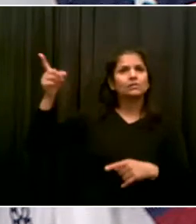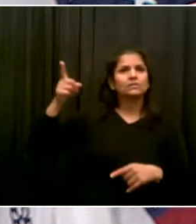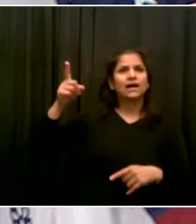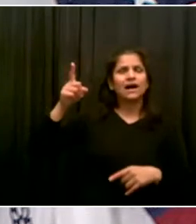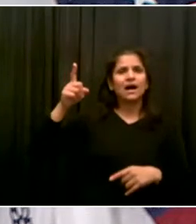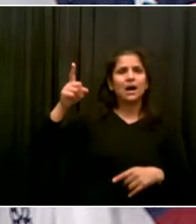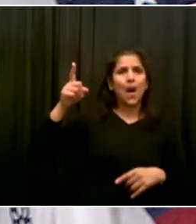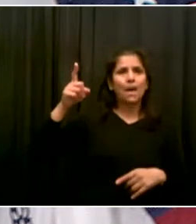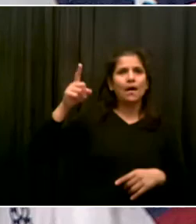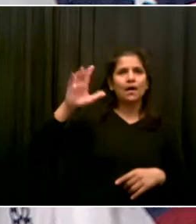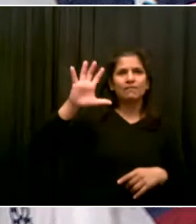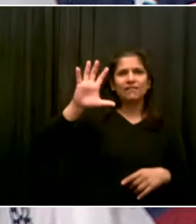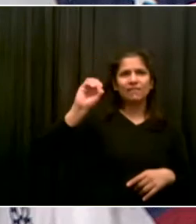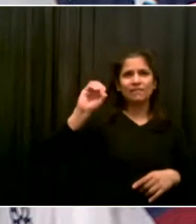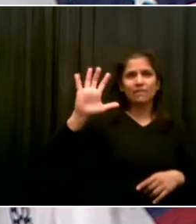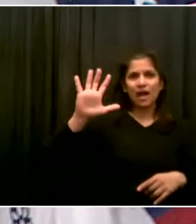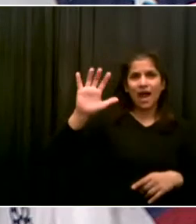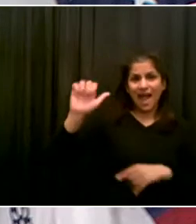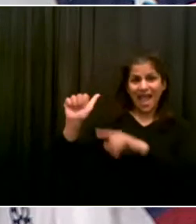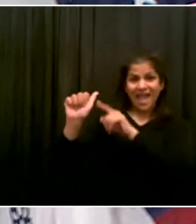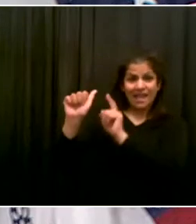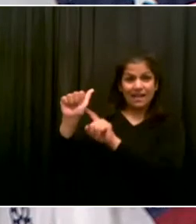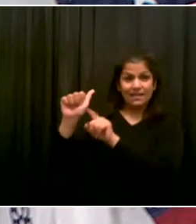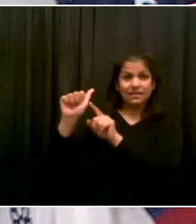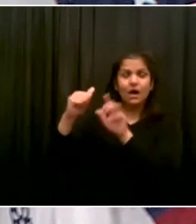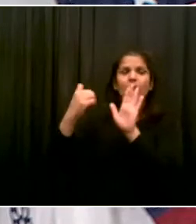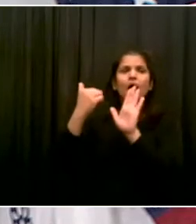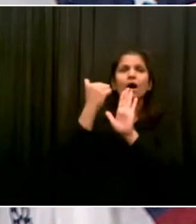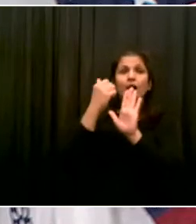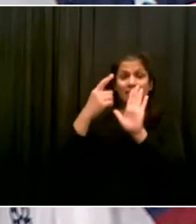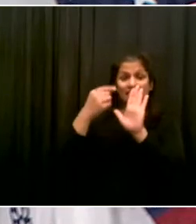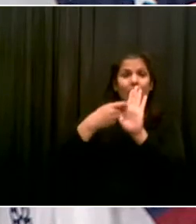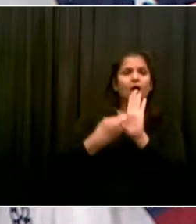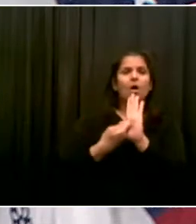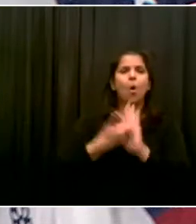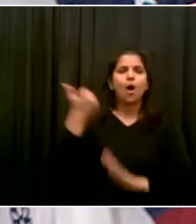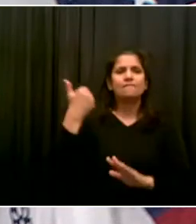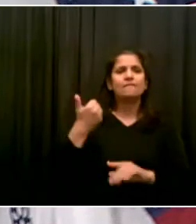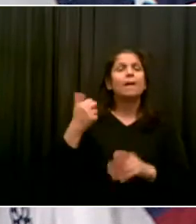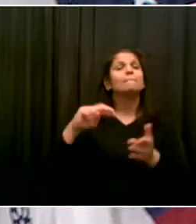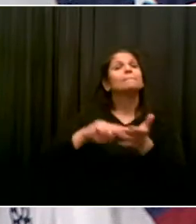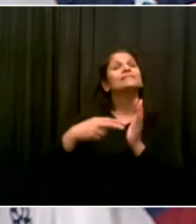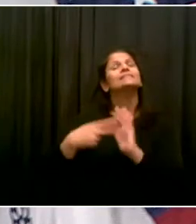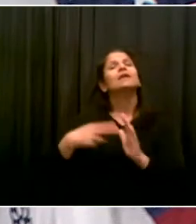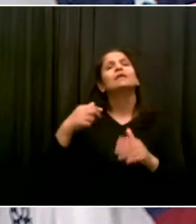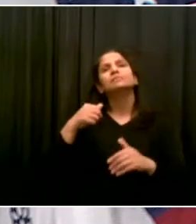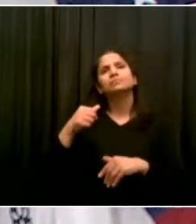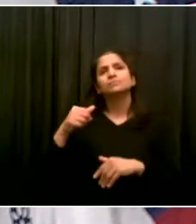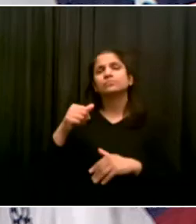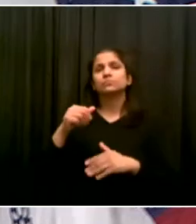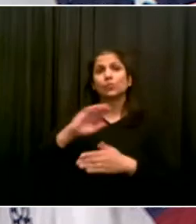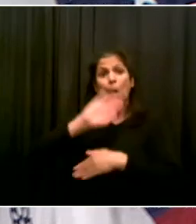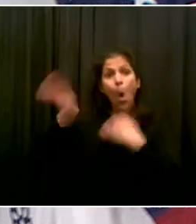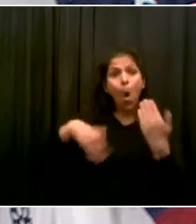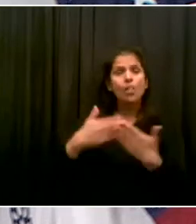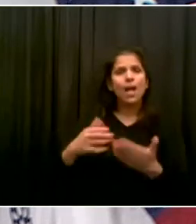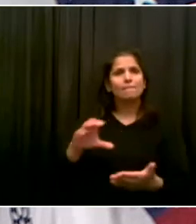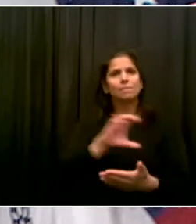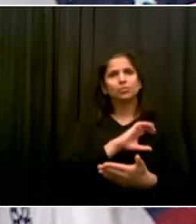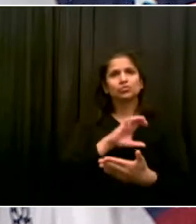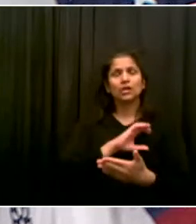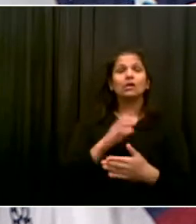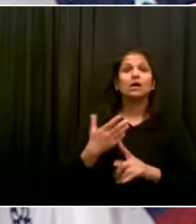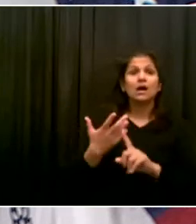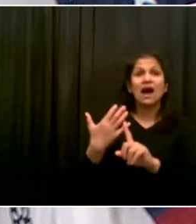now. I believe that transparency is helpful. I want to understand what's happening with the specific